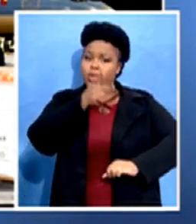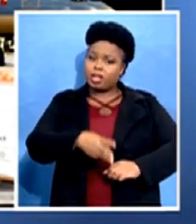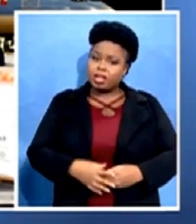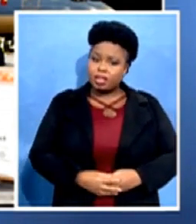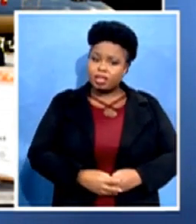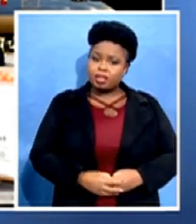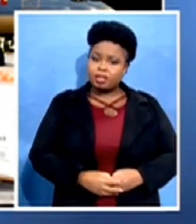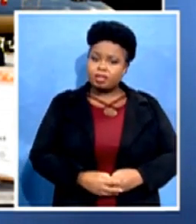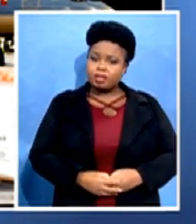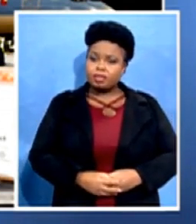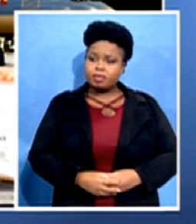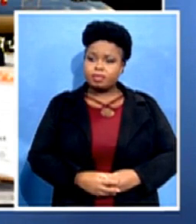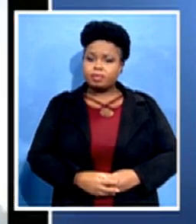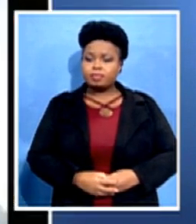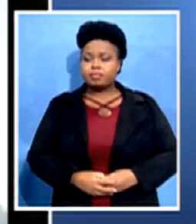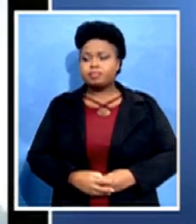That is why